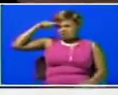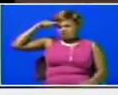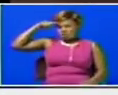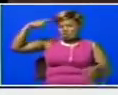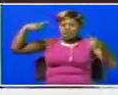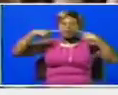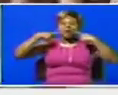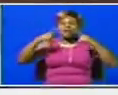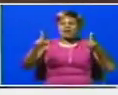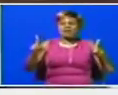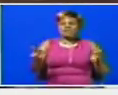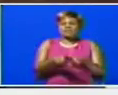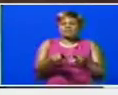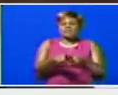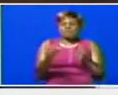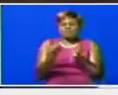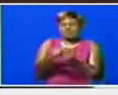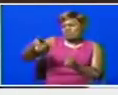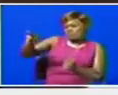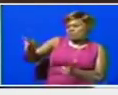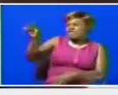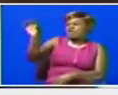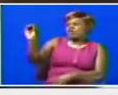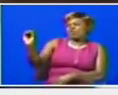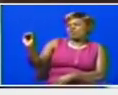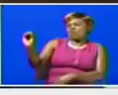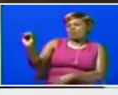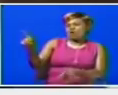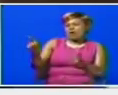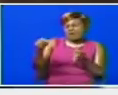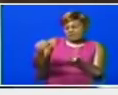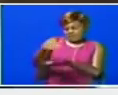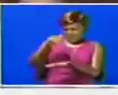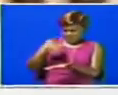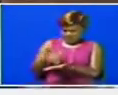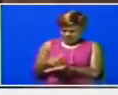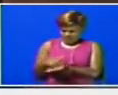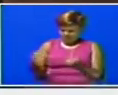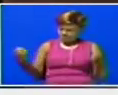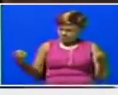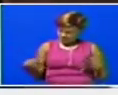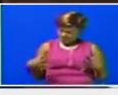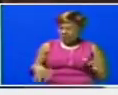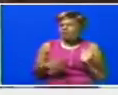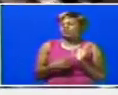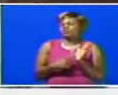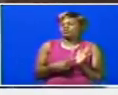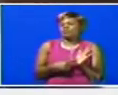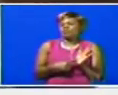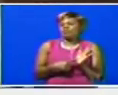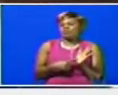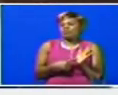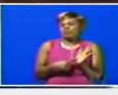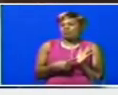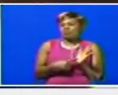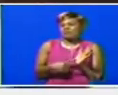as announced and declared by a presiding officer at a polling station. It's clearly indicated and it's